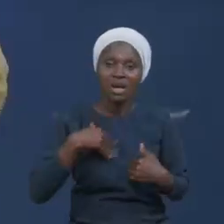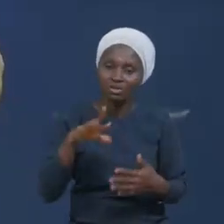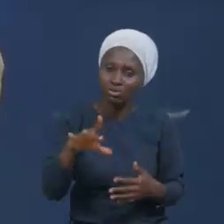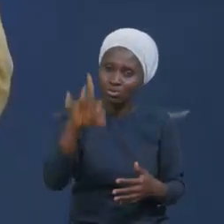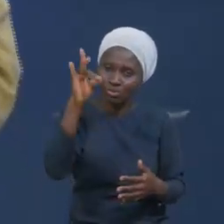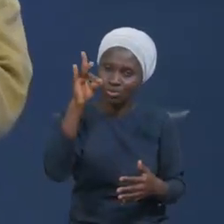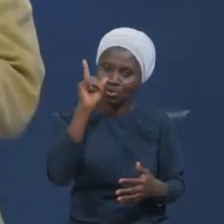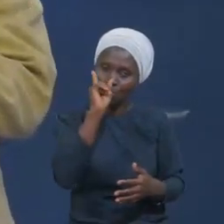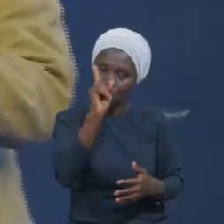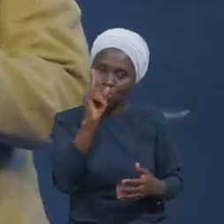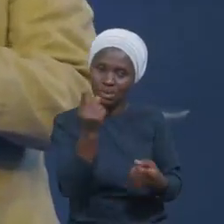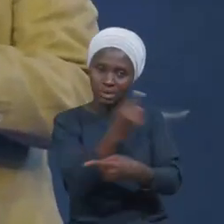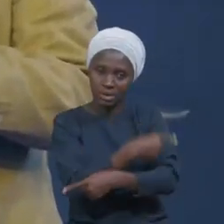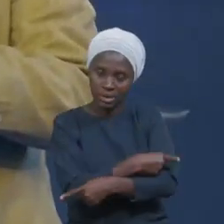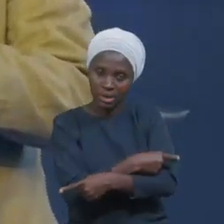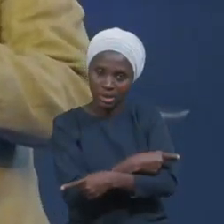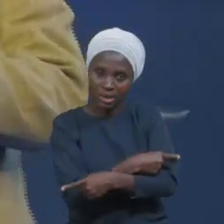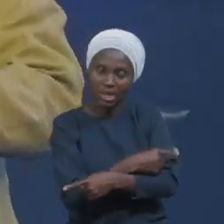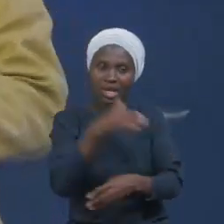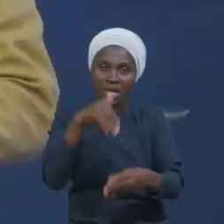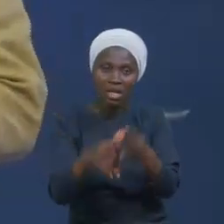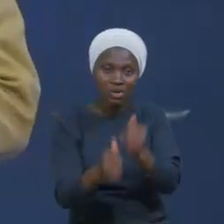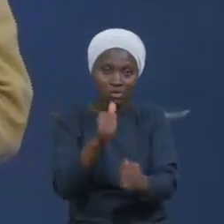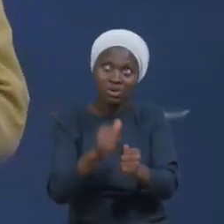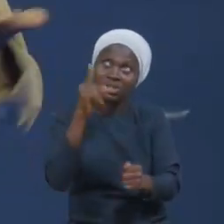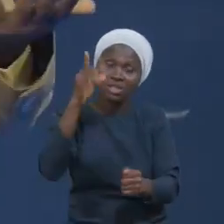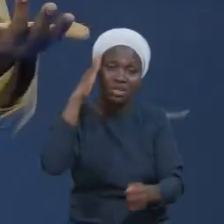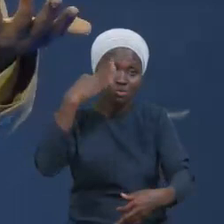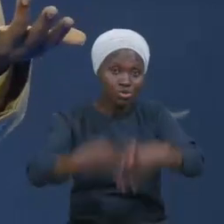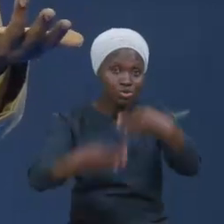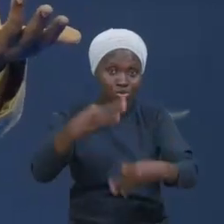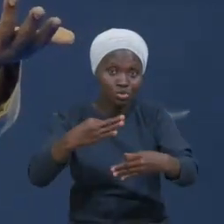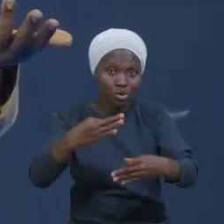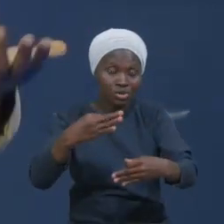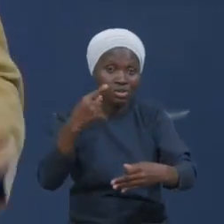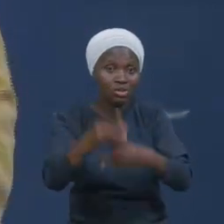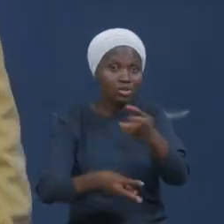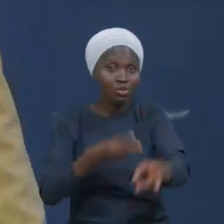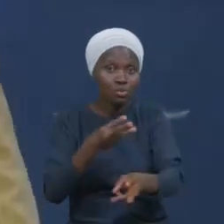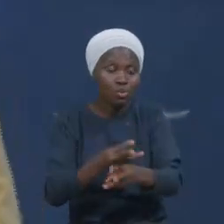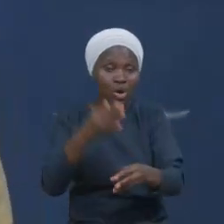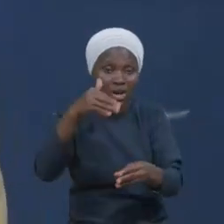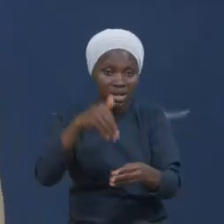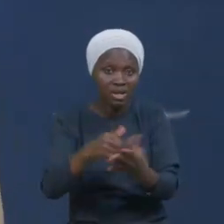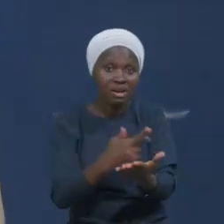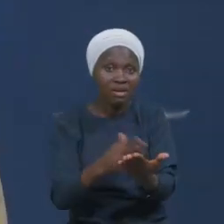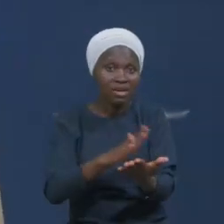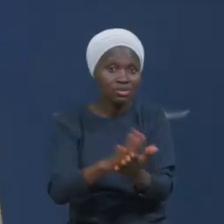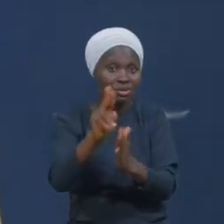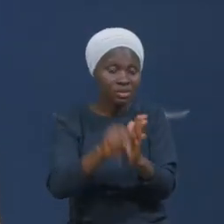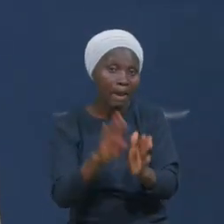he will judge the world in righteousness by that man whom